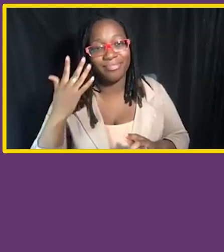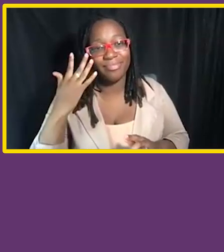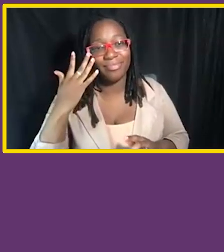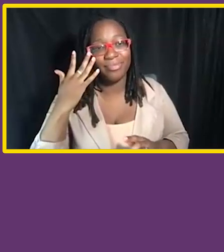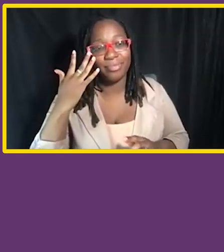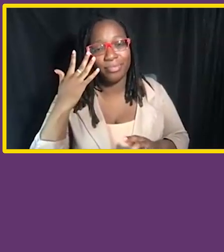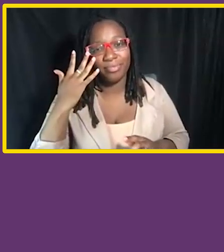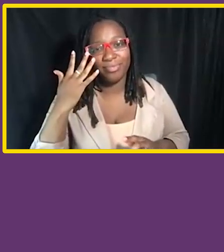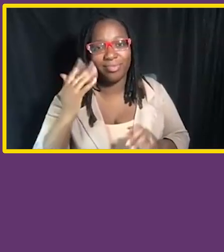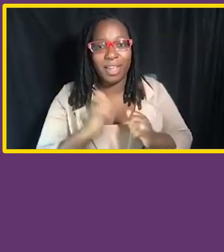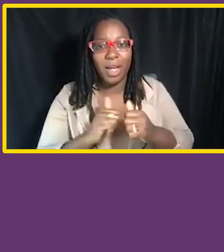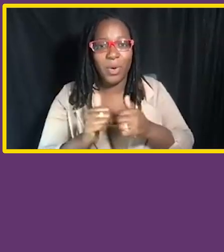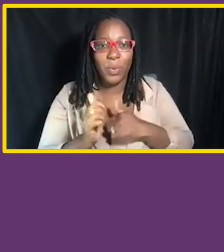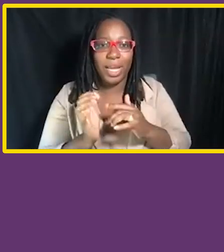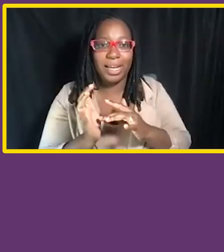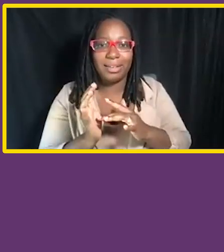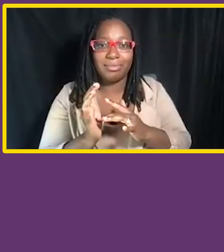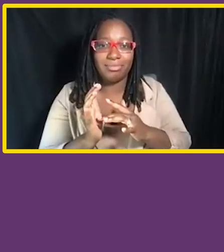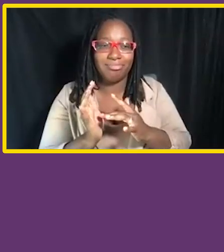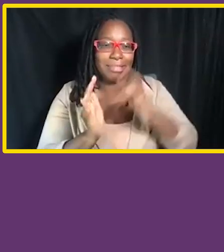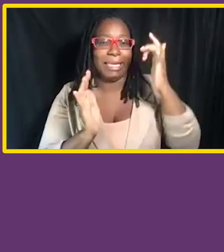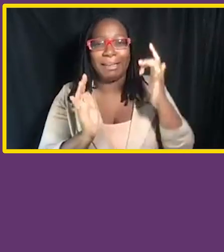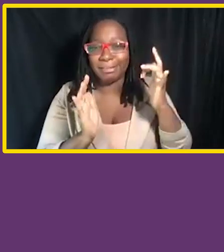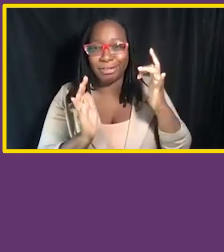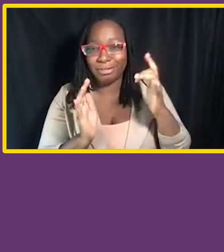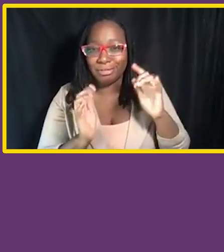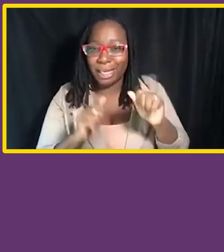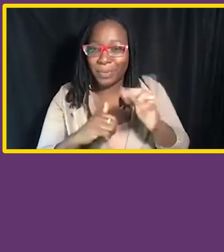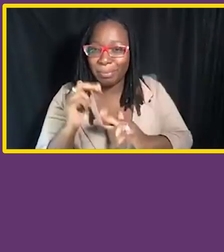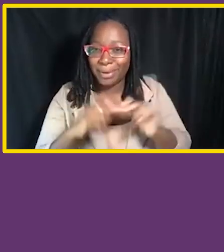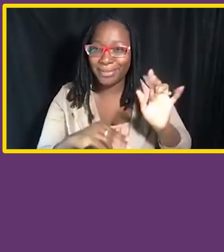taking for granted. Can you build on that? I think that was just a start.